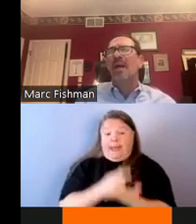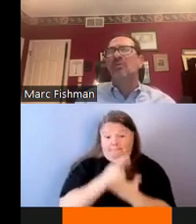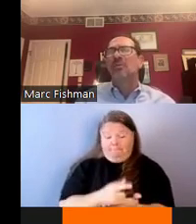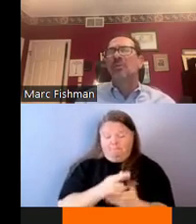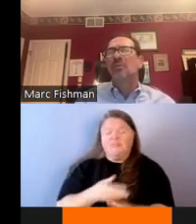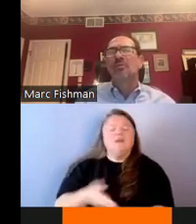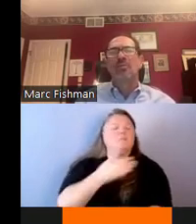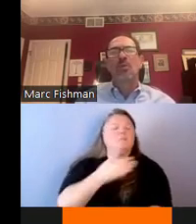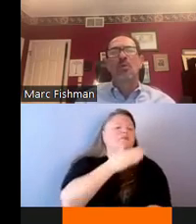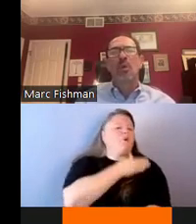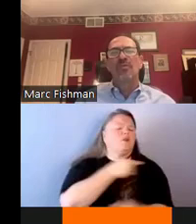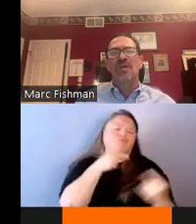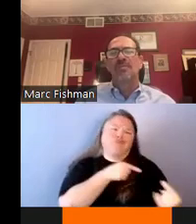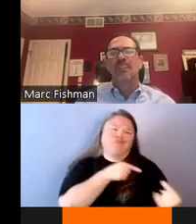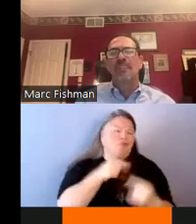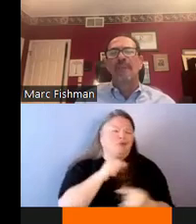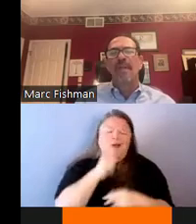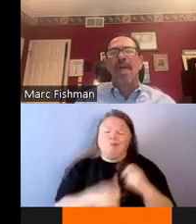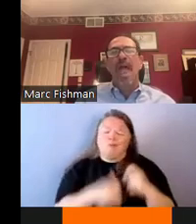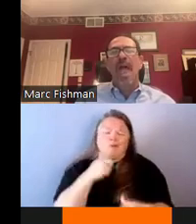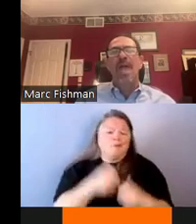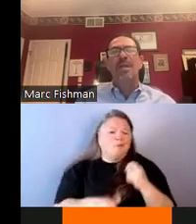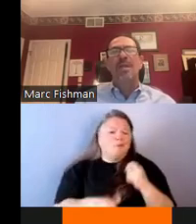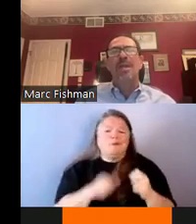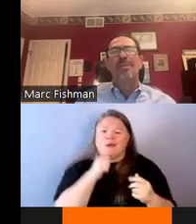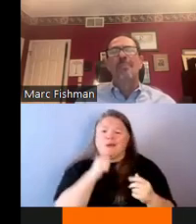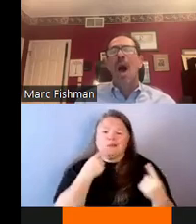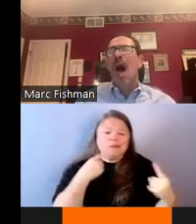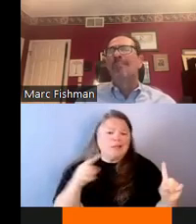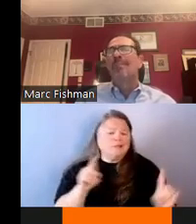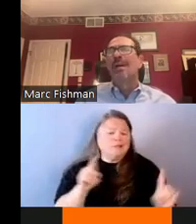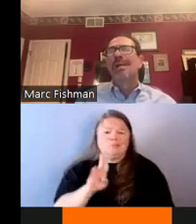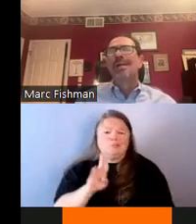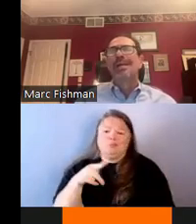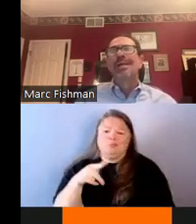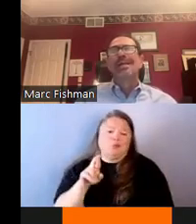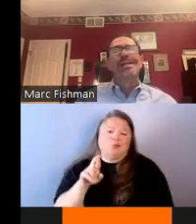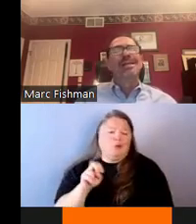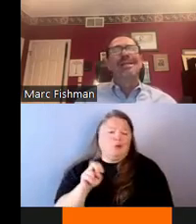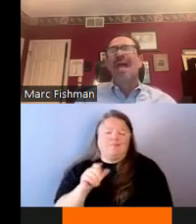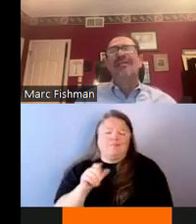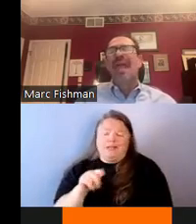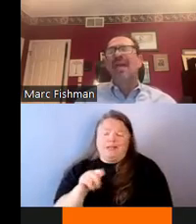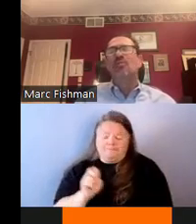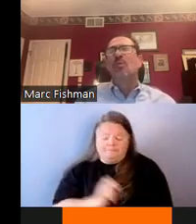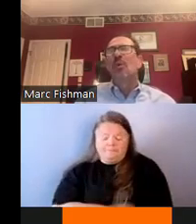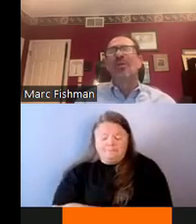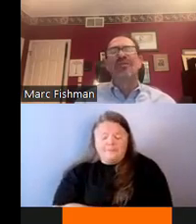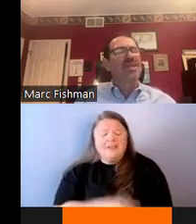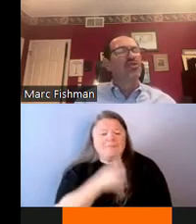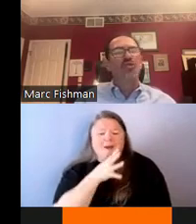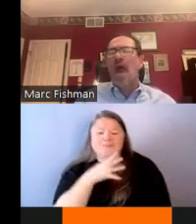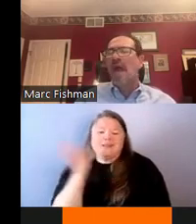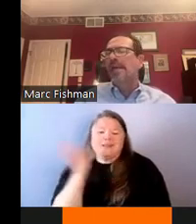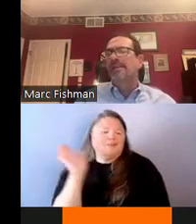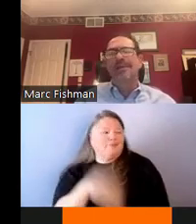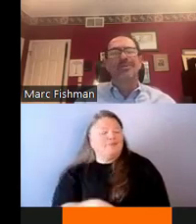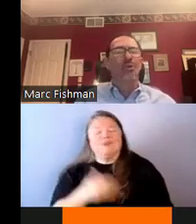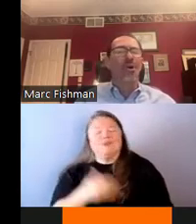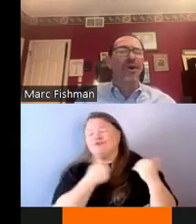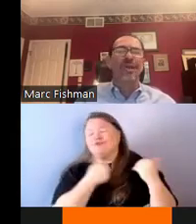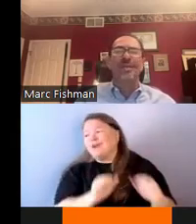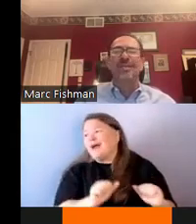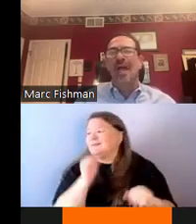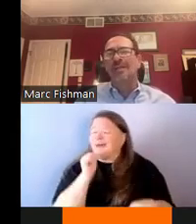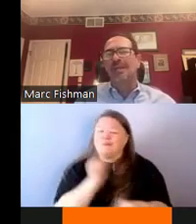poorly in the past with buprenorphine, and mom is kind of against buprenorphine? He's tried it,